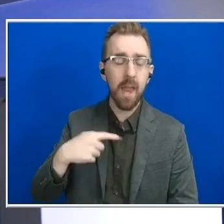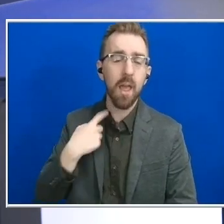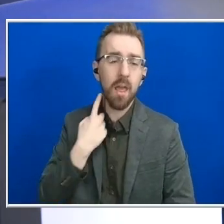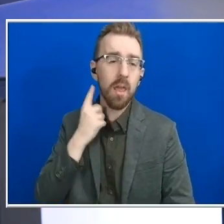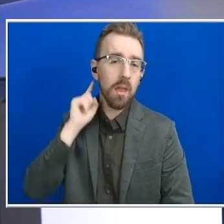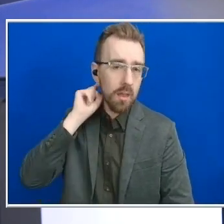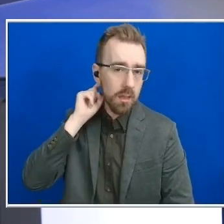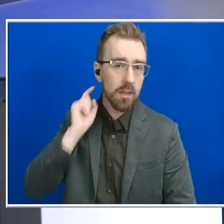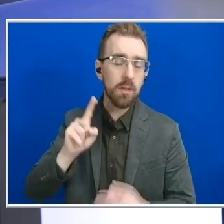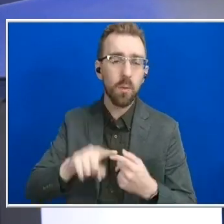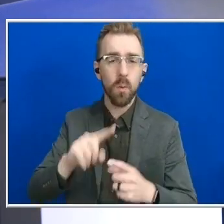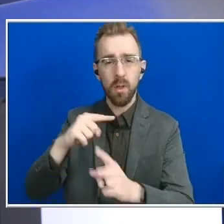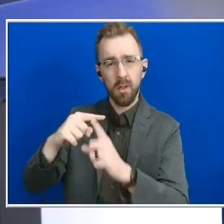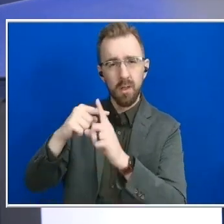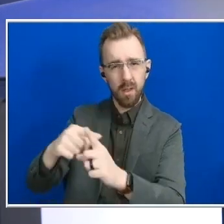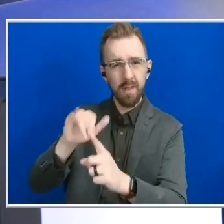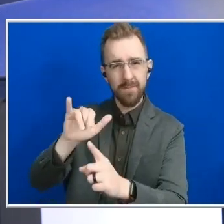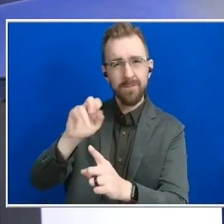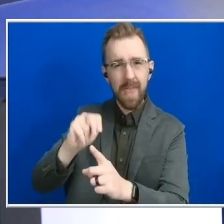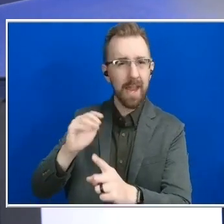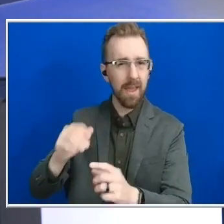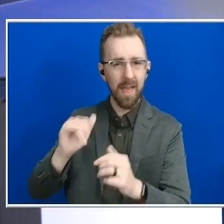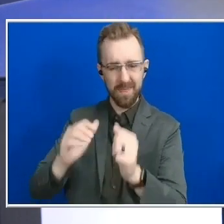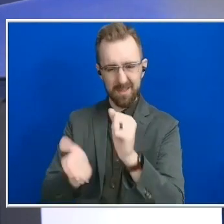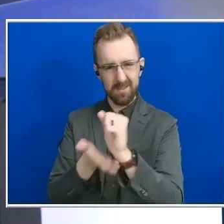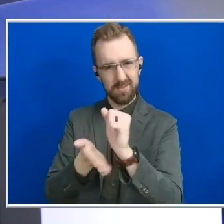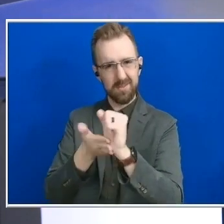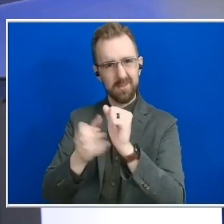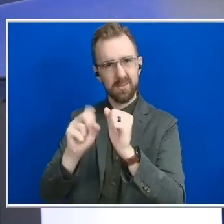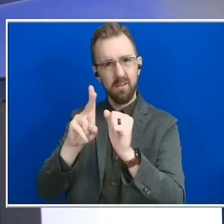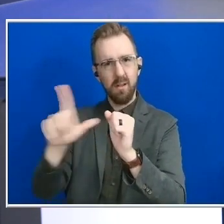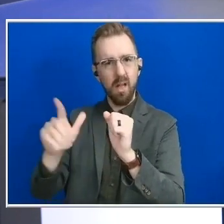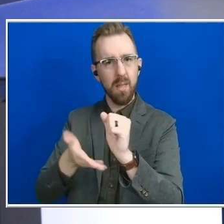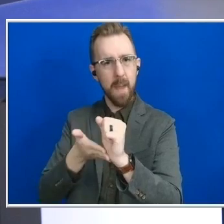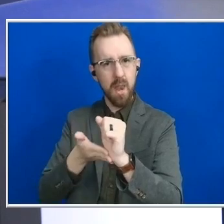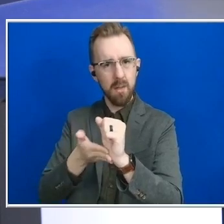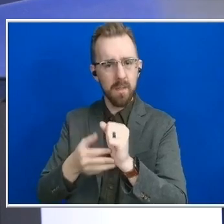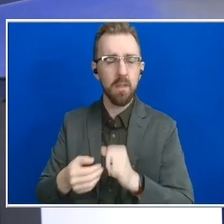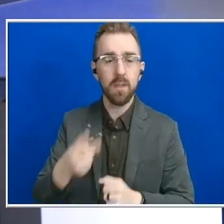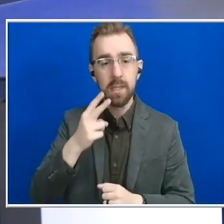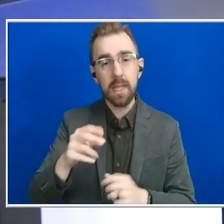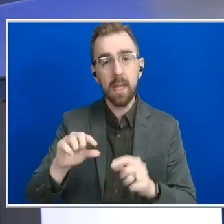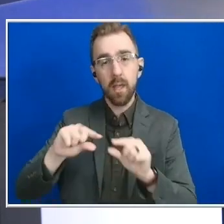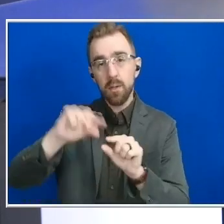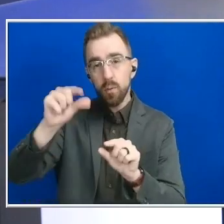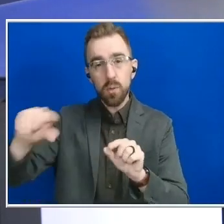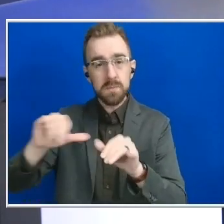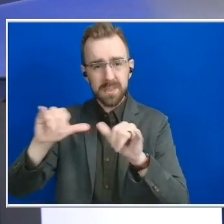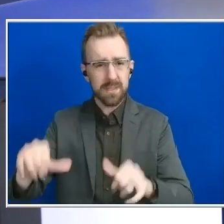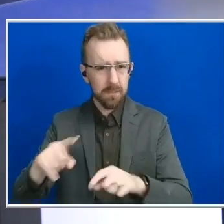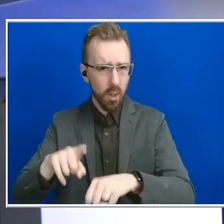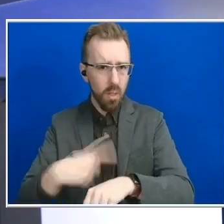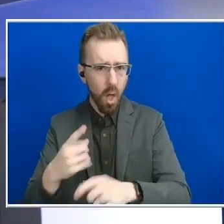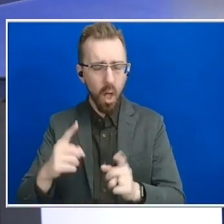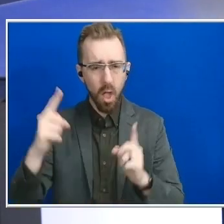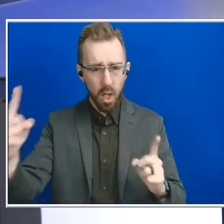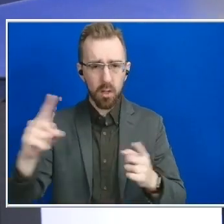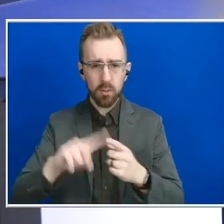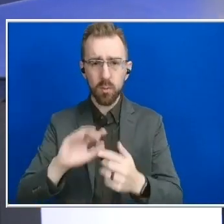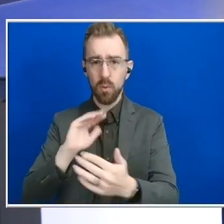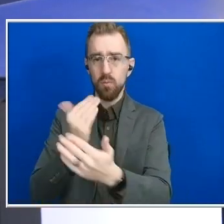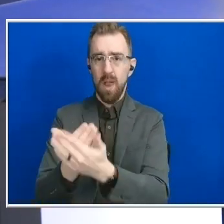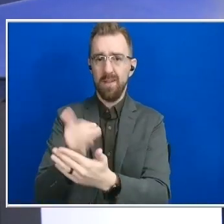at the base of the skull. So as you can see, the tubular systems are quite long to reach this far. This is